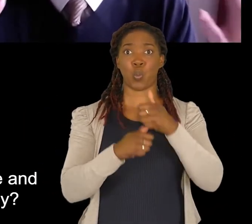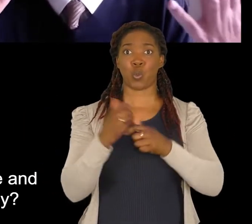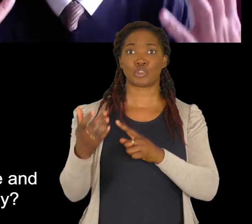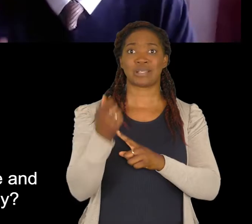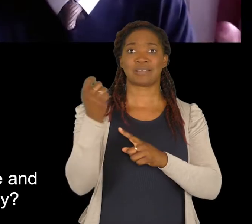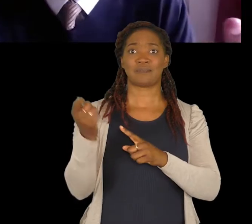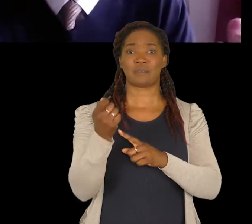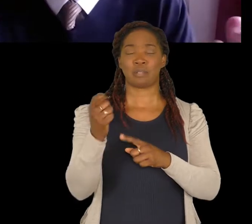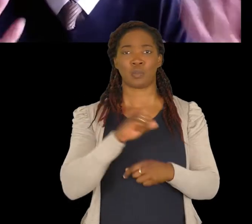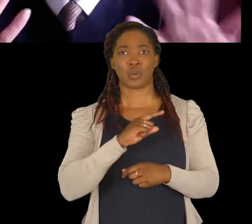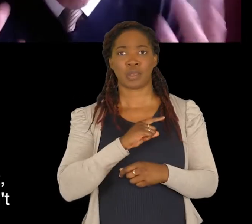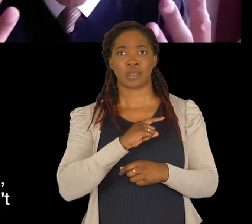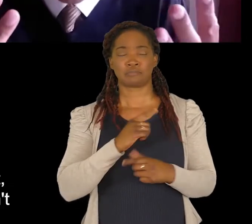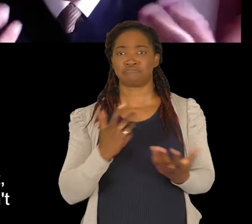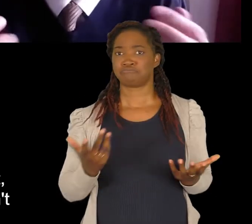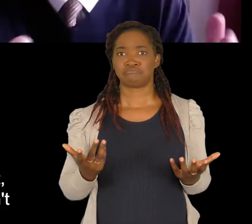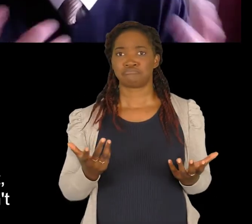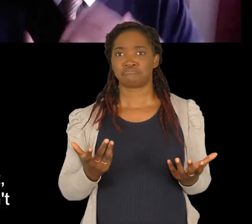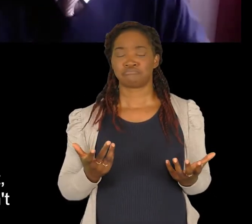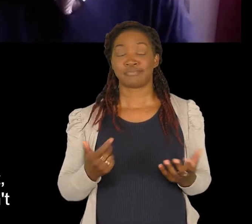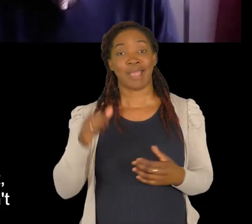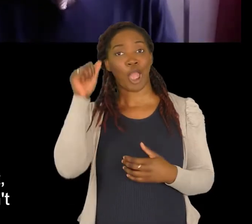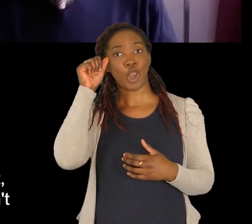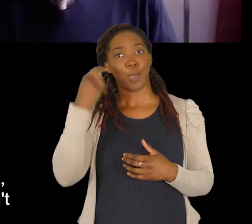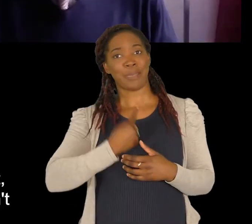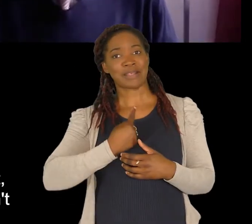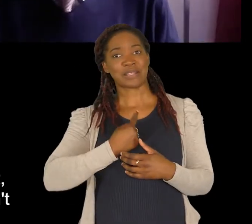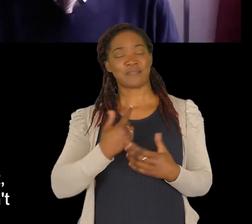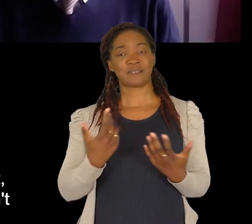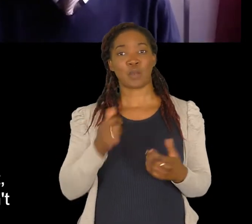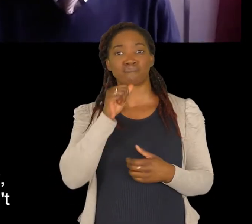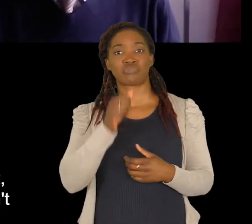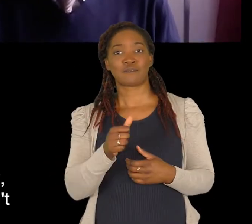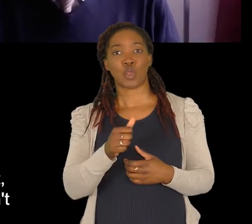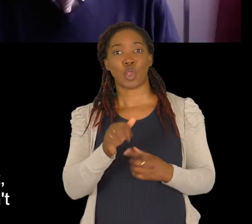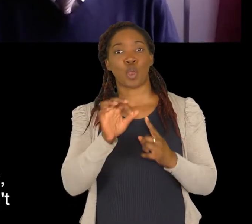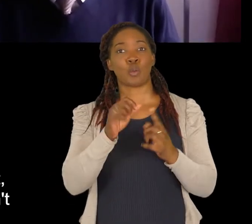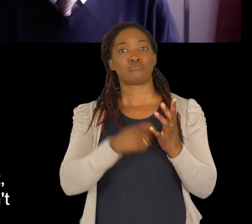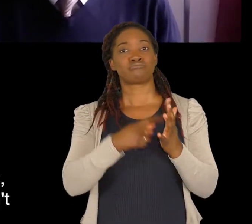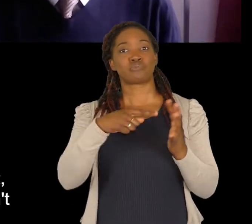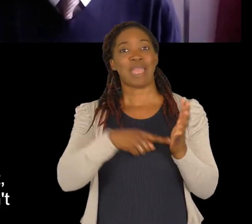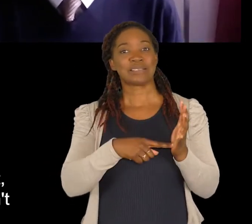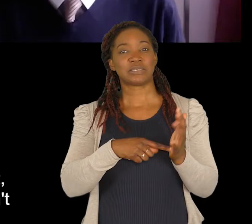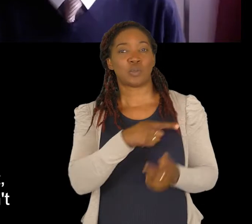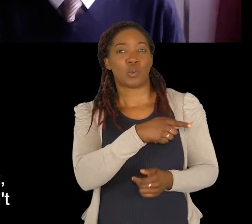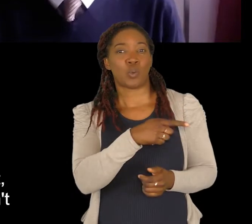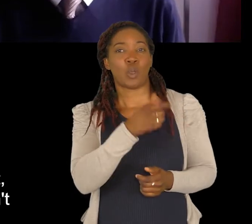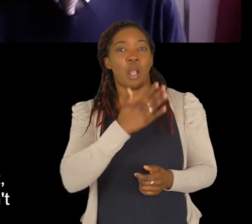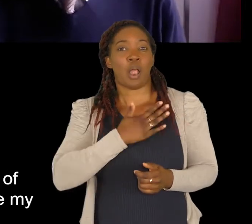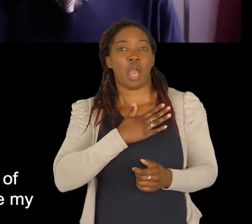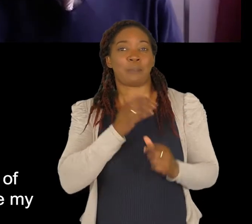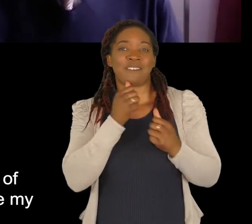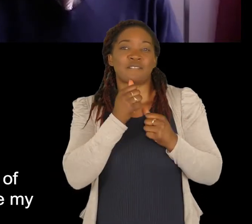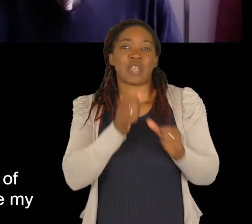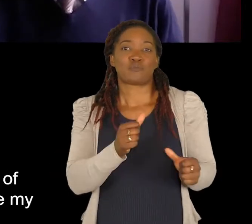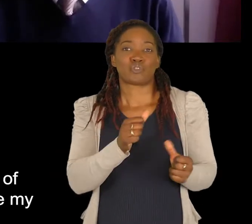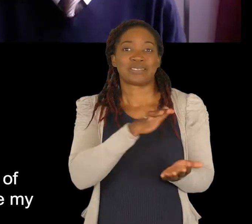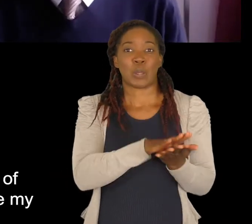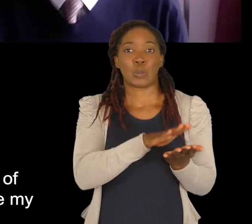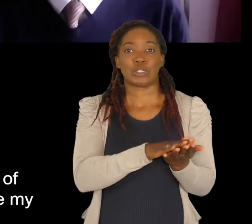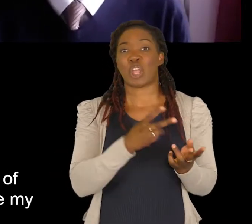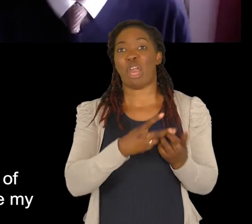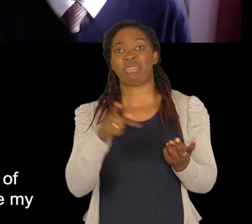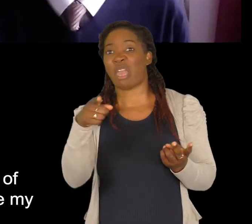right? Why? Why? Now, I know myself, I prefer to go to Pret because they have a certain sandwich that I can't get in the other